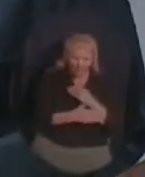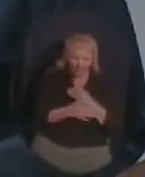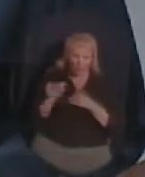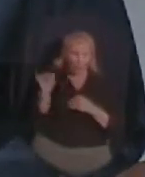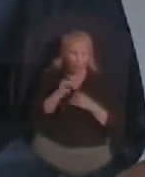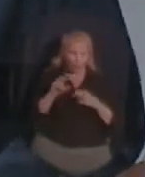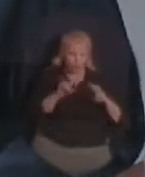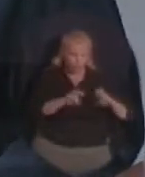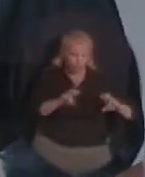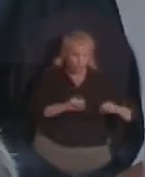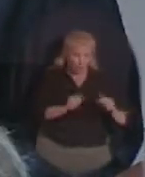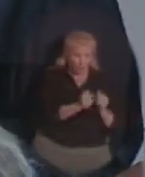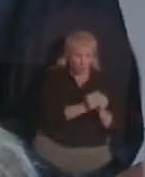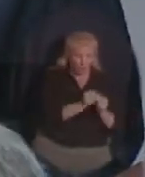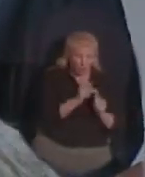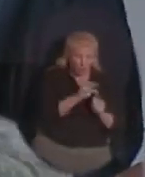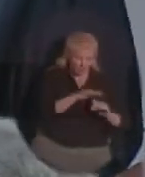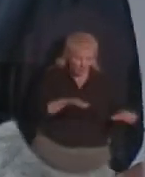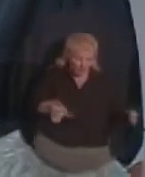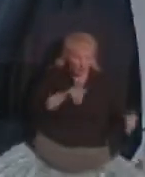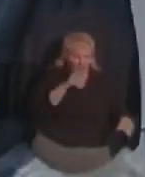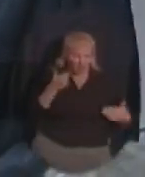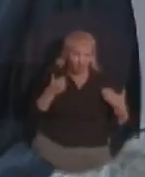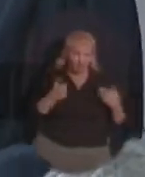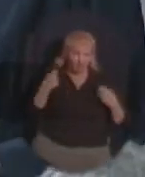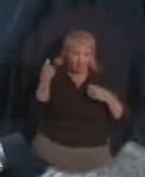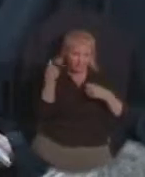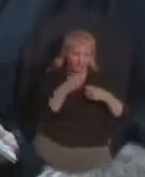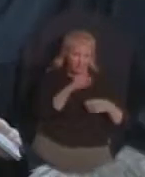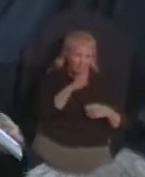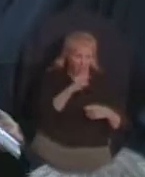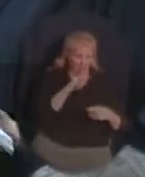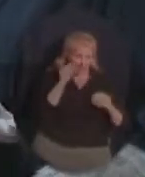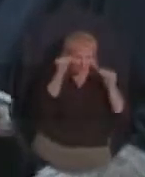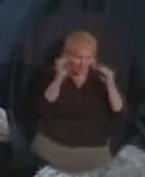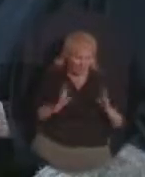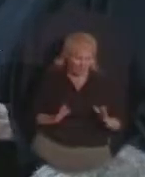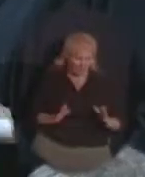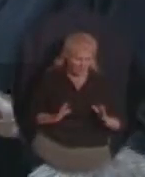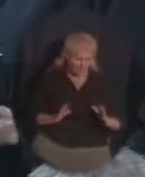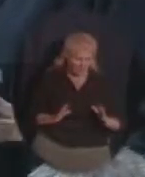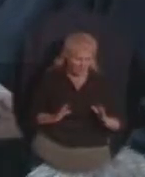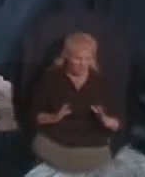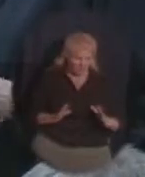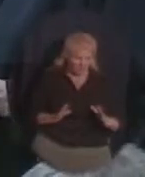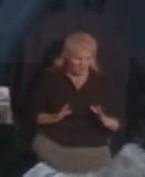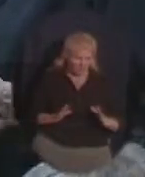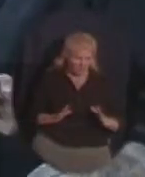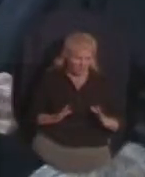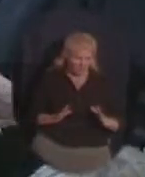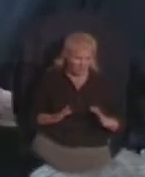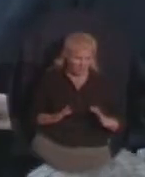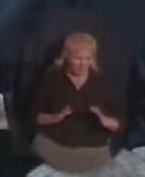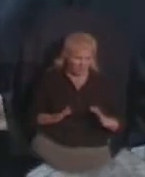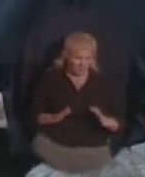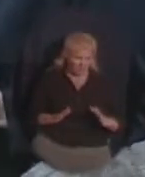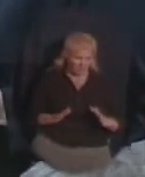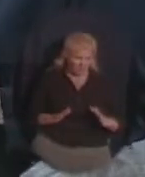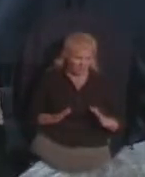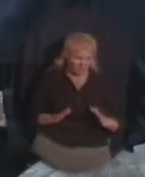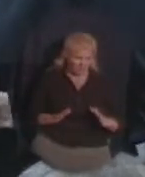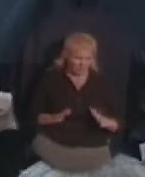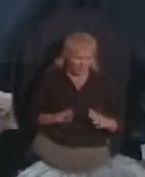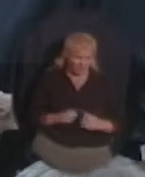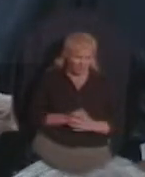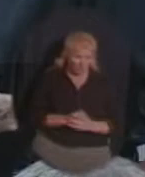a non-Spanish speaking teacher, if you will, and those that did. So it'll give us another piece of variable there as